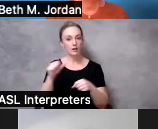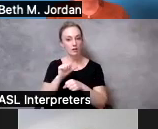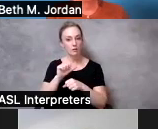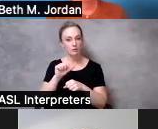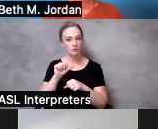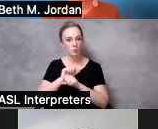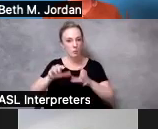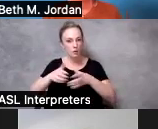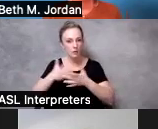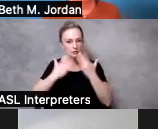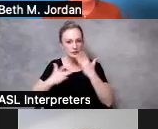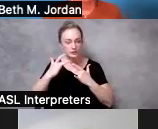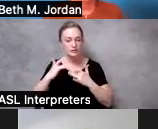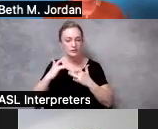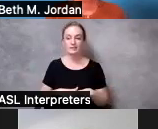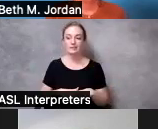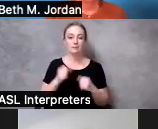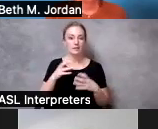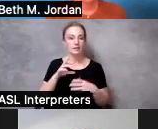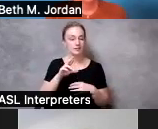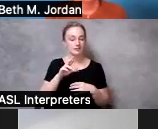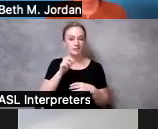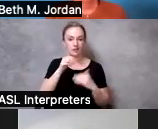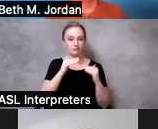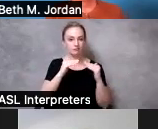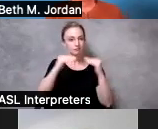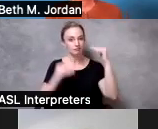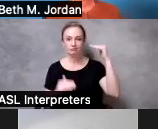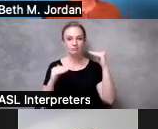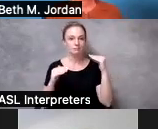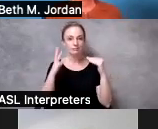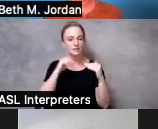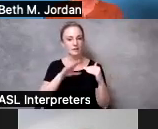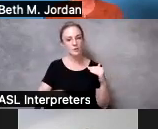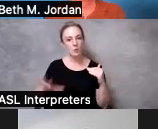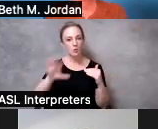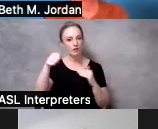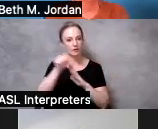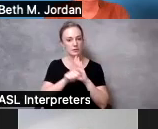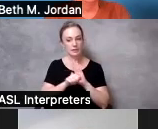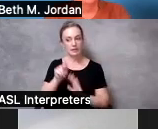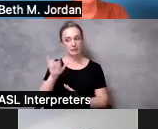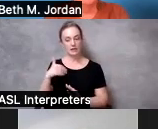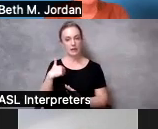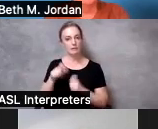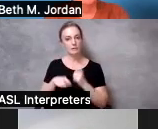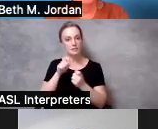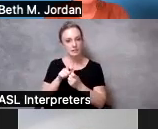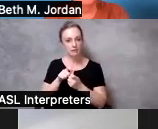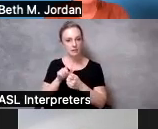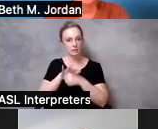injustices, which were experienced by many states, Kentucky families have experienced state-specific stressors, such as